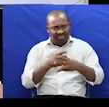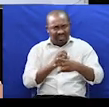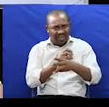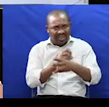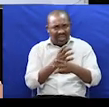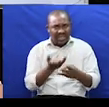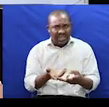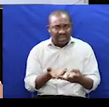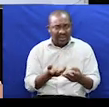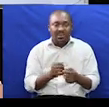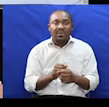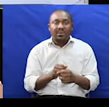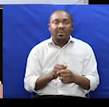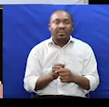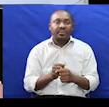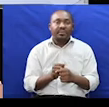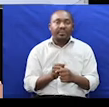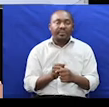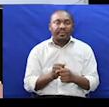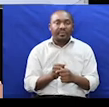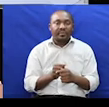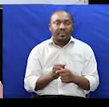versus weak base,